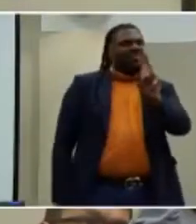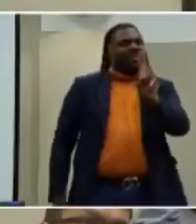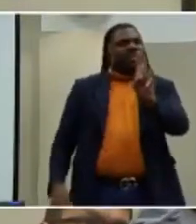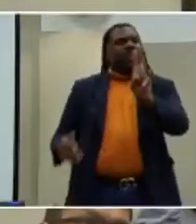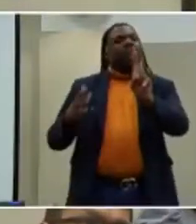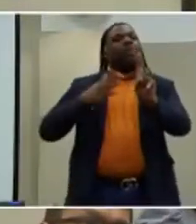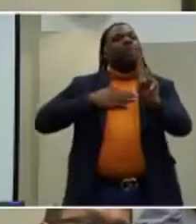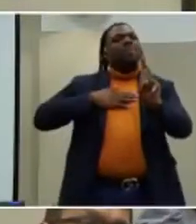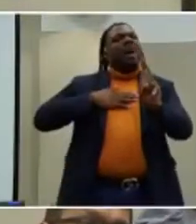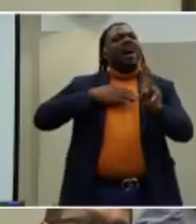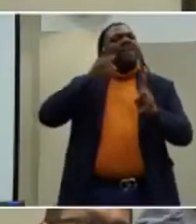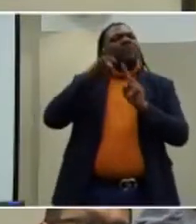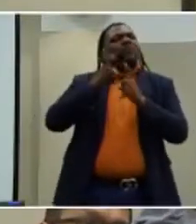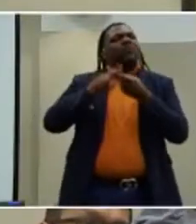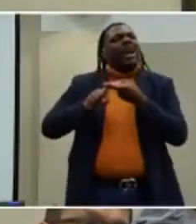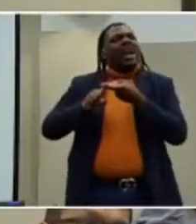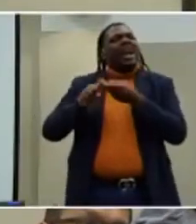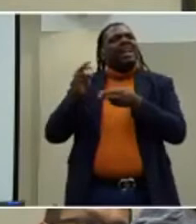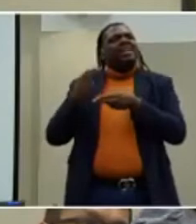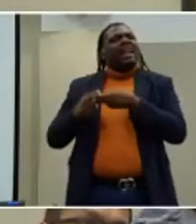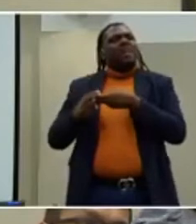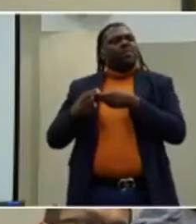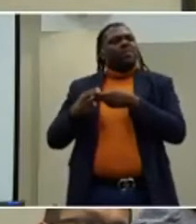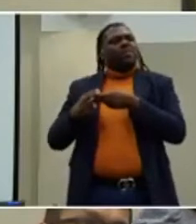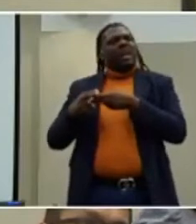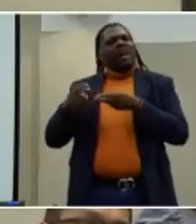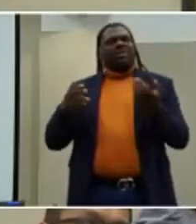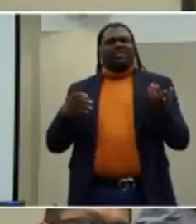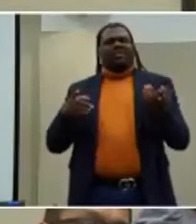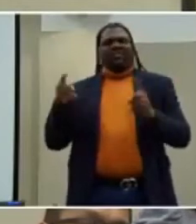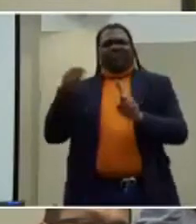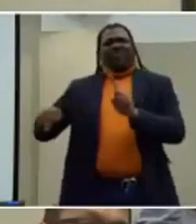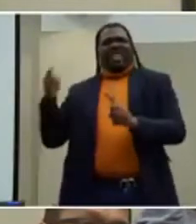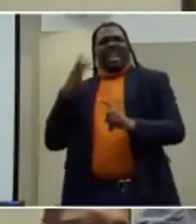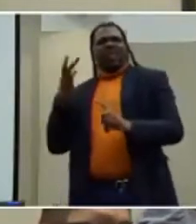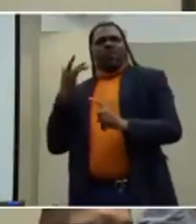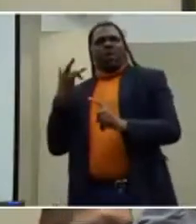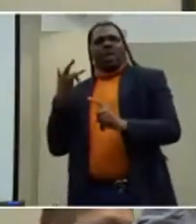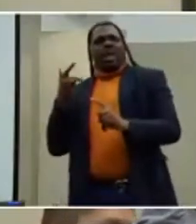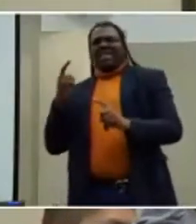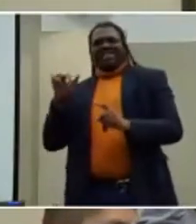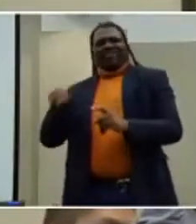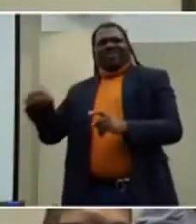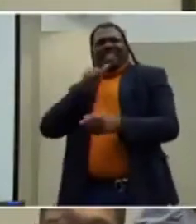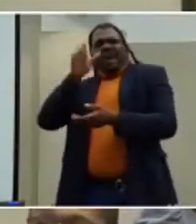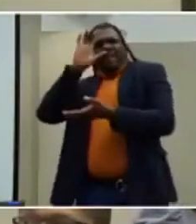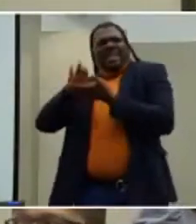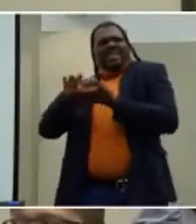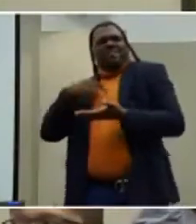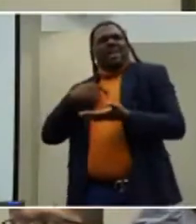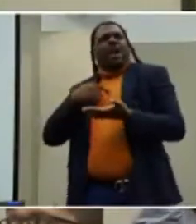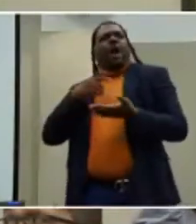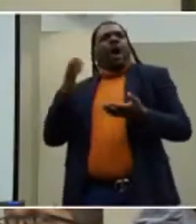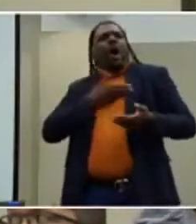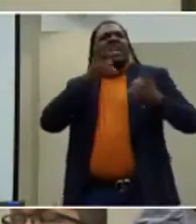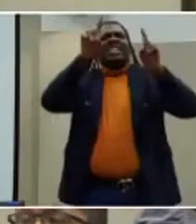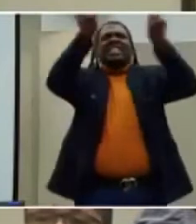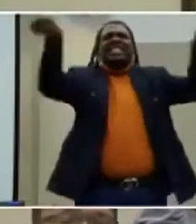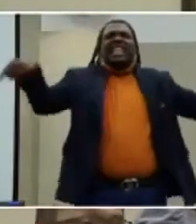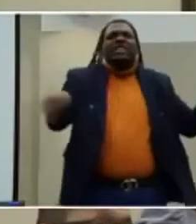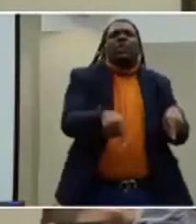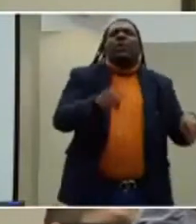specialists in California, they're shocked. In fact, they didn't believe me when I told them that some of our signals, our actuated